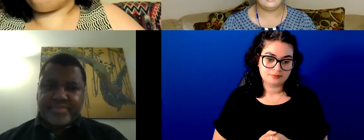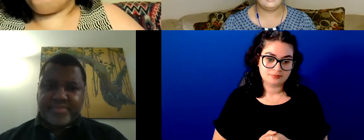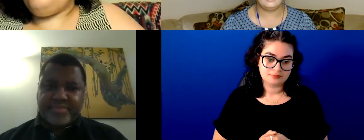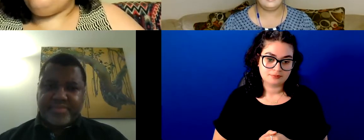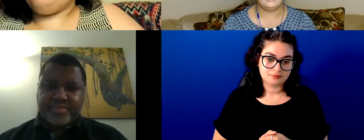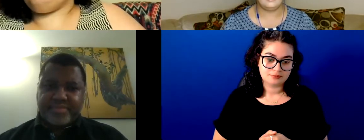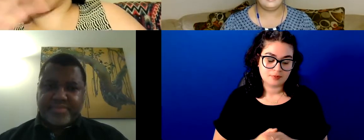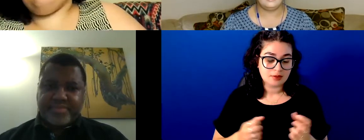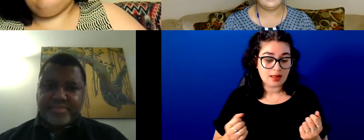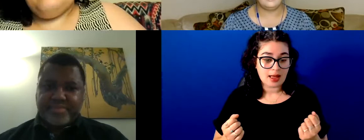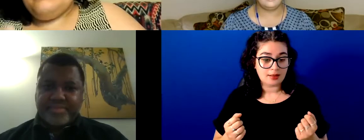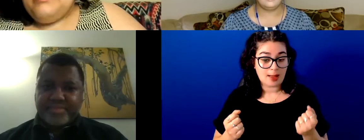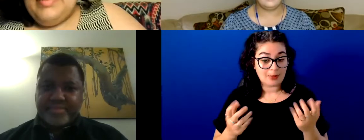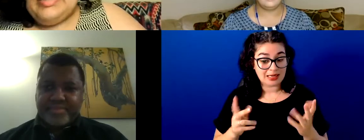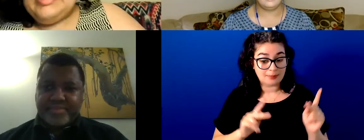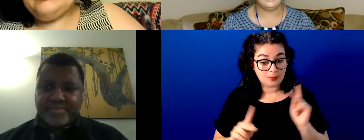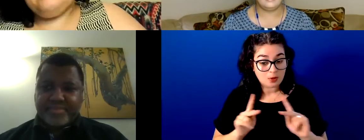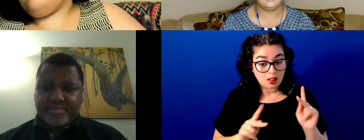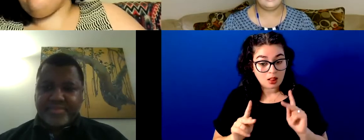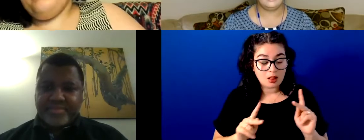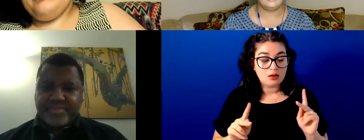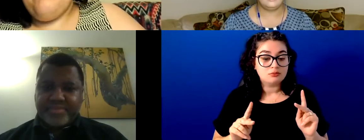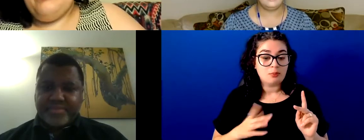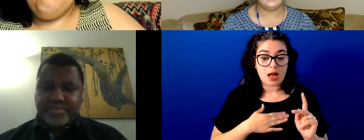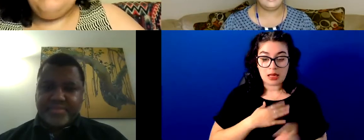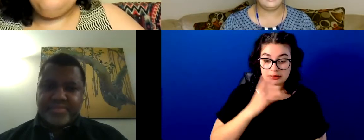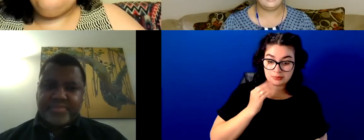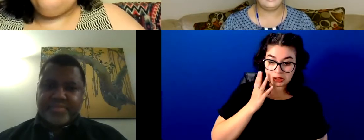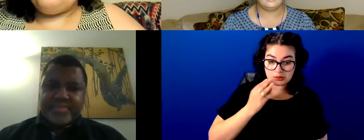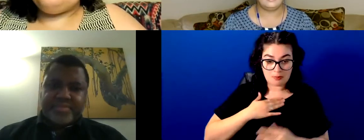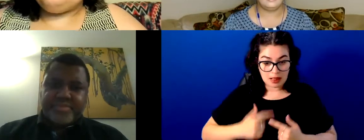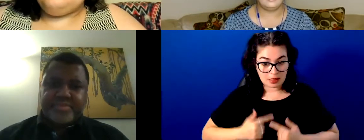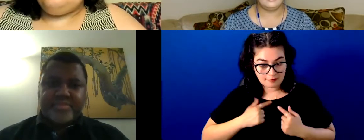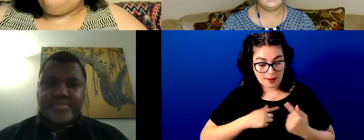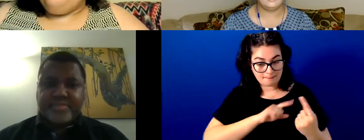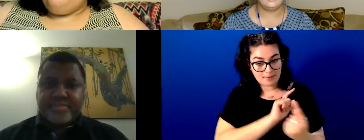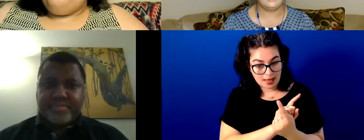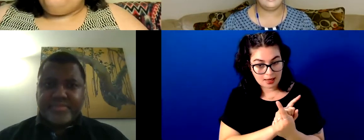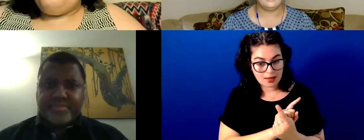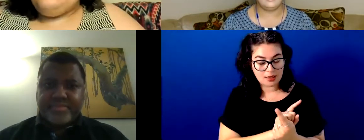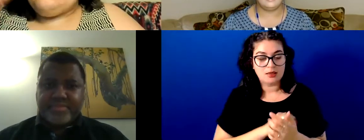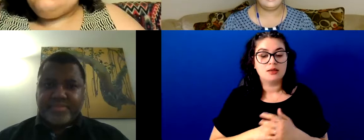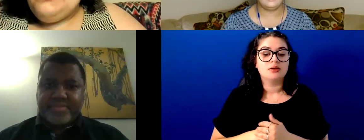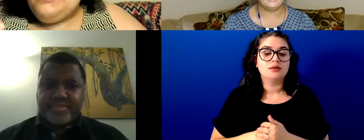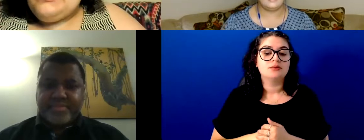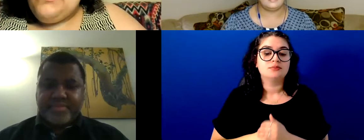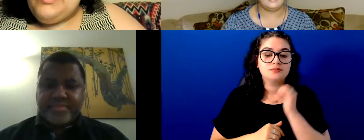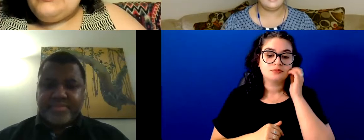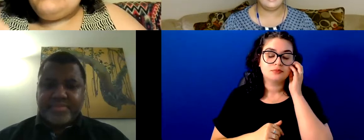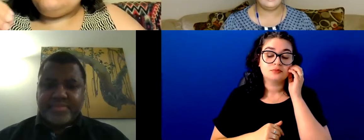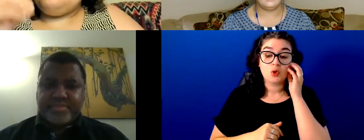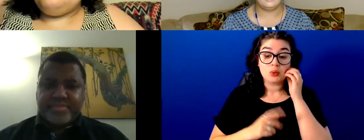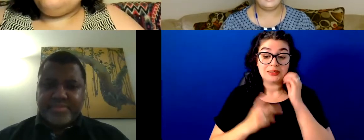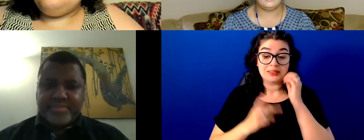the amount of people and like my existence and throughout my life I have met who are just like, will like see me as a